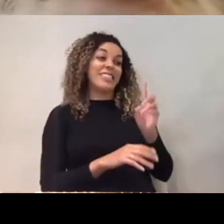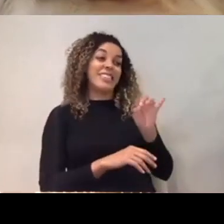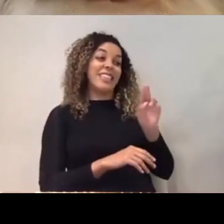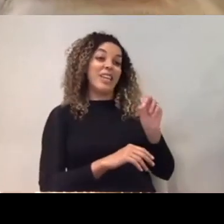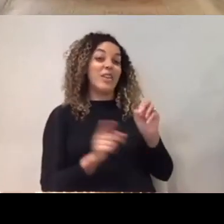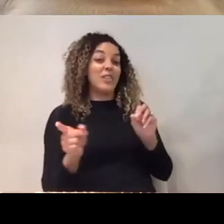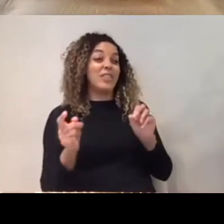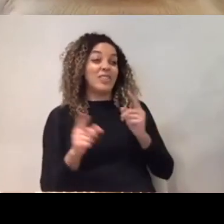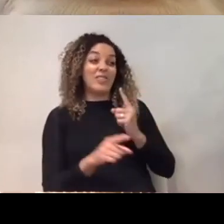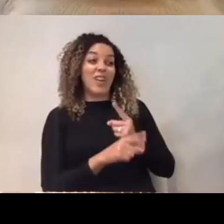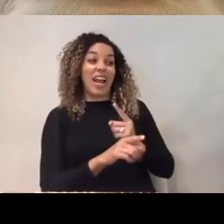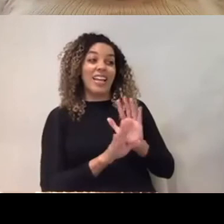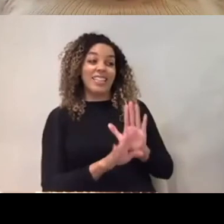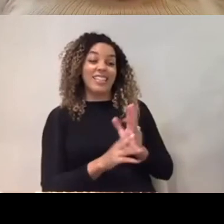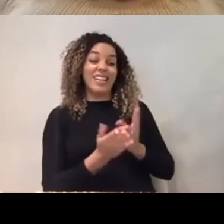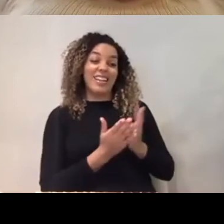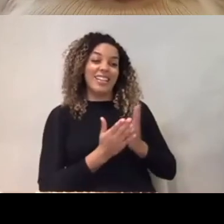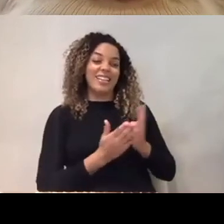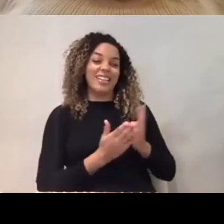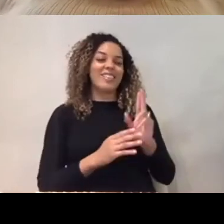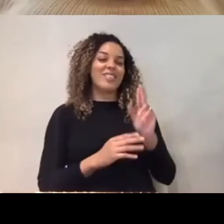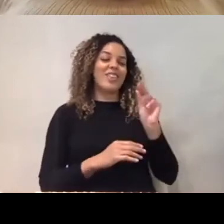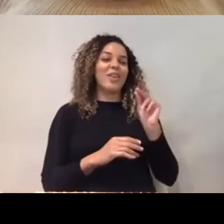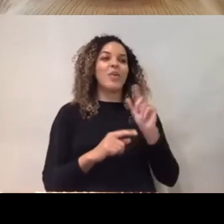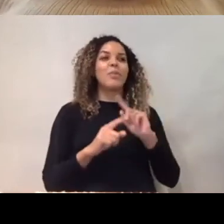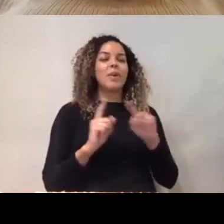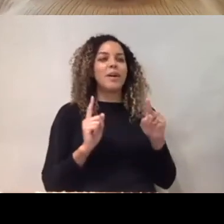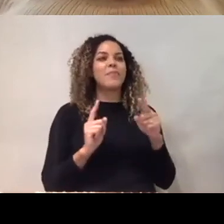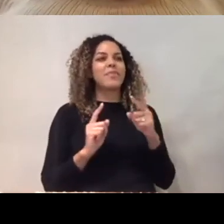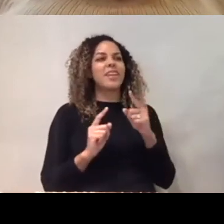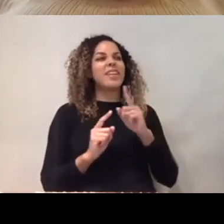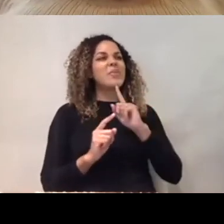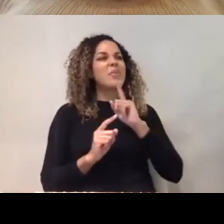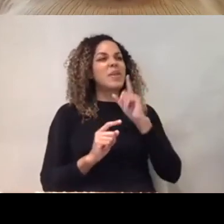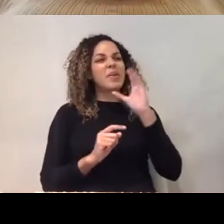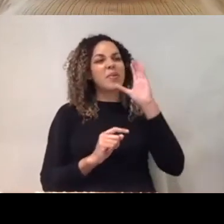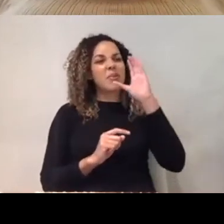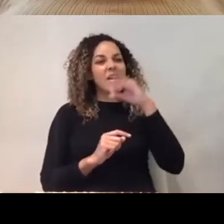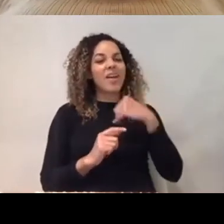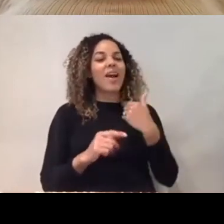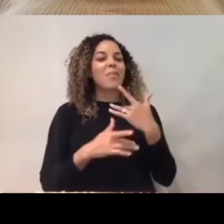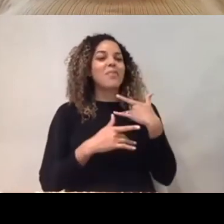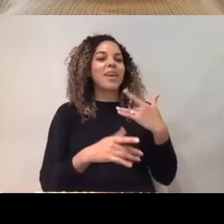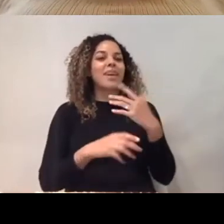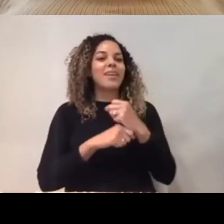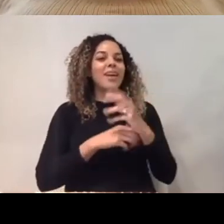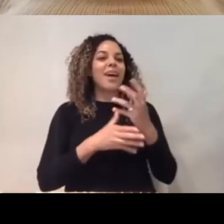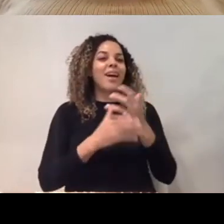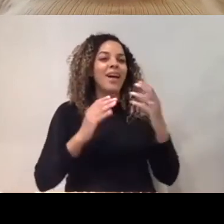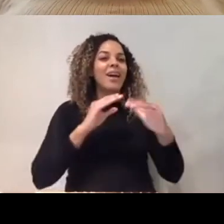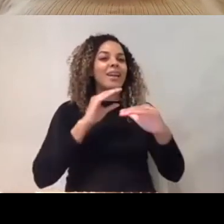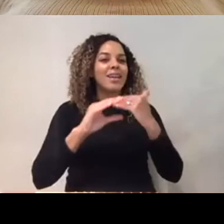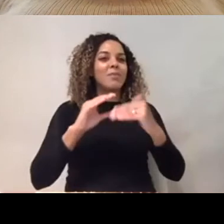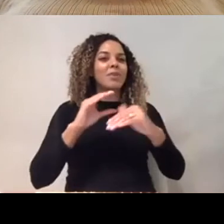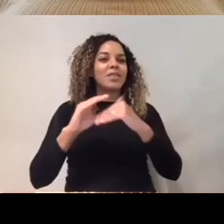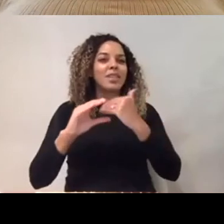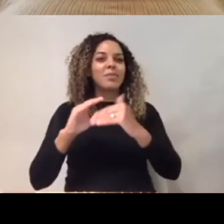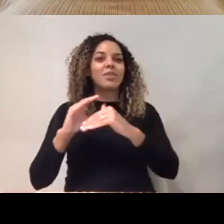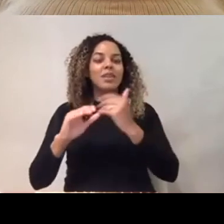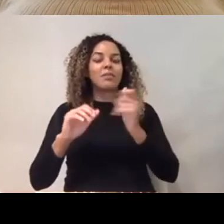That's what I've been telling people, and it's very weird. I get a lot of emails from young disabled writers